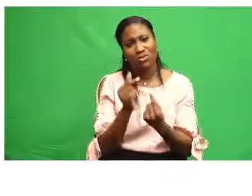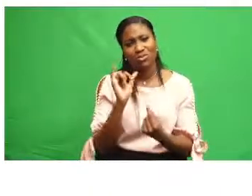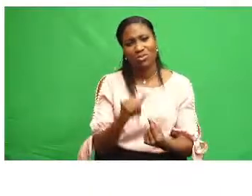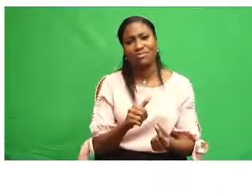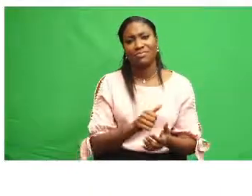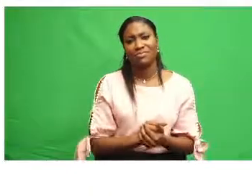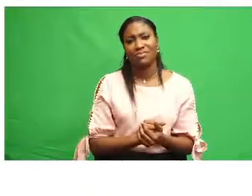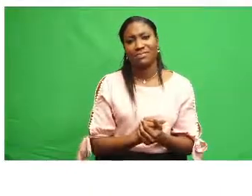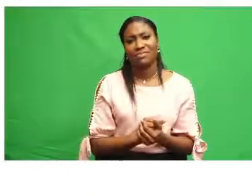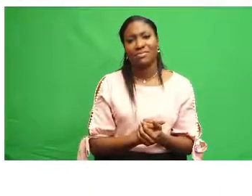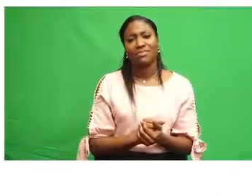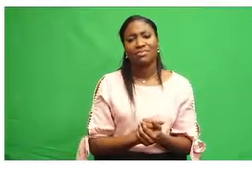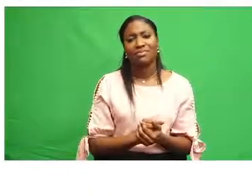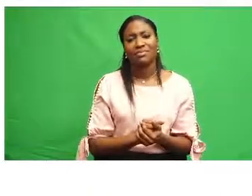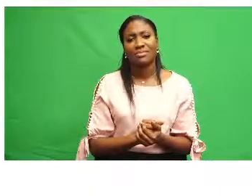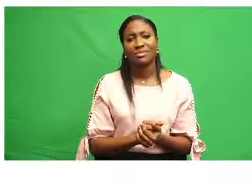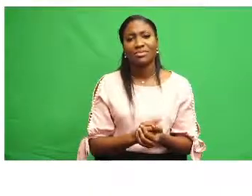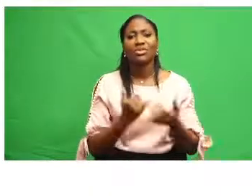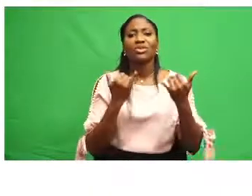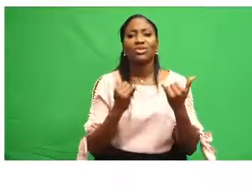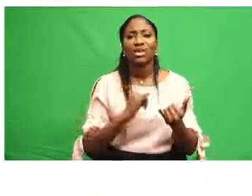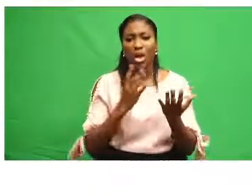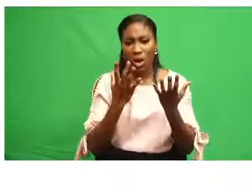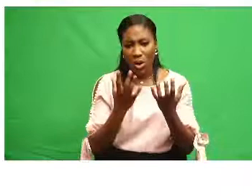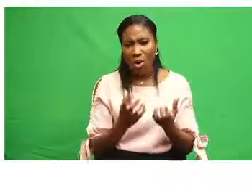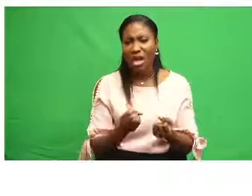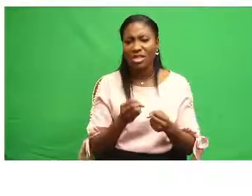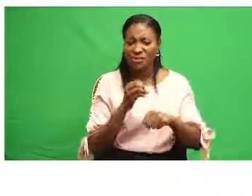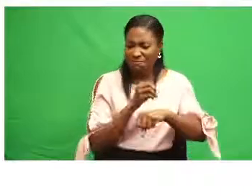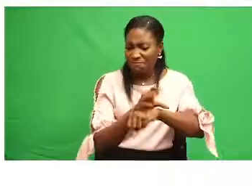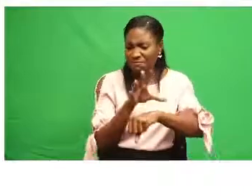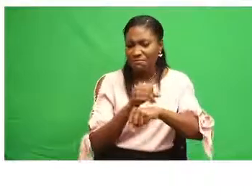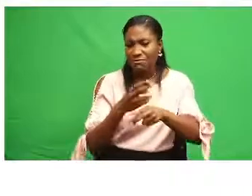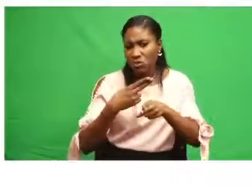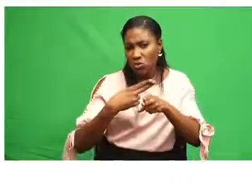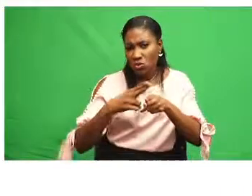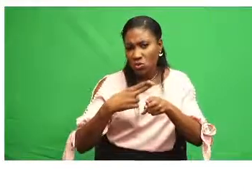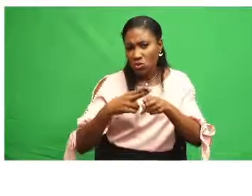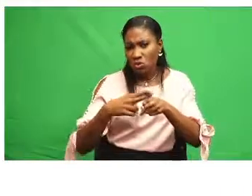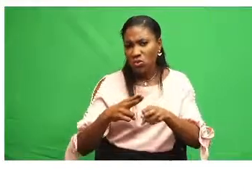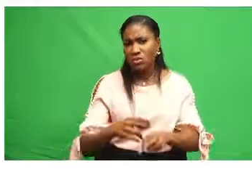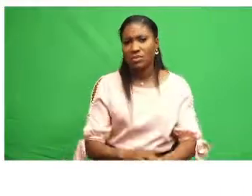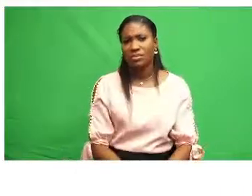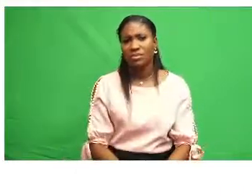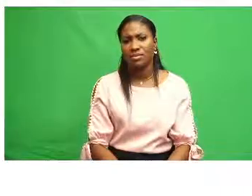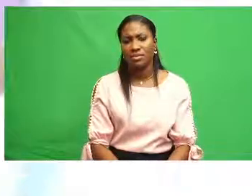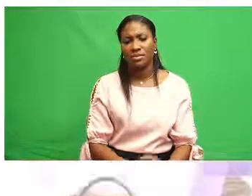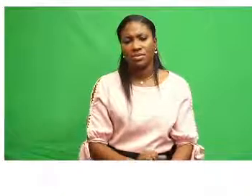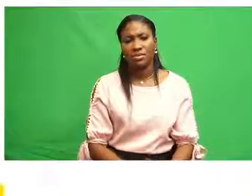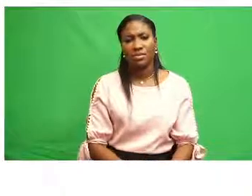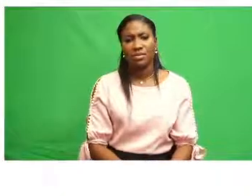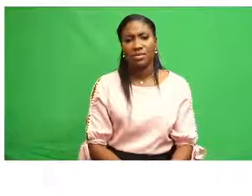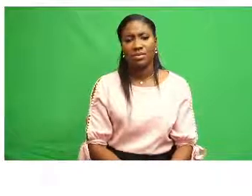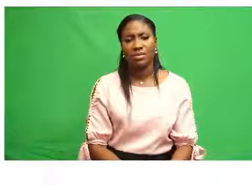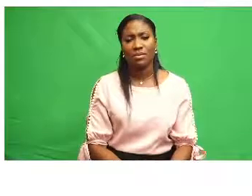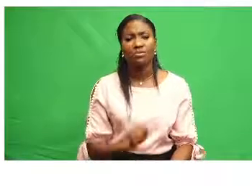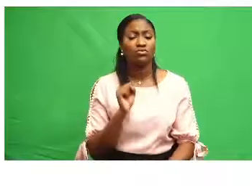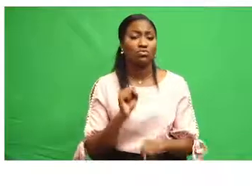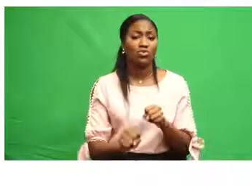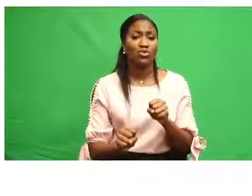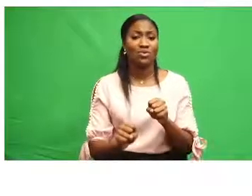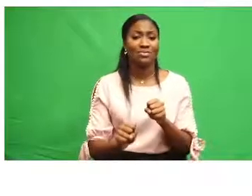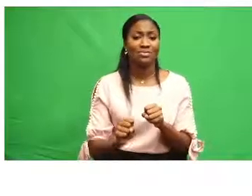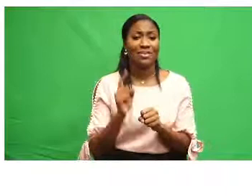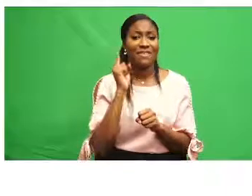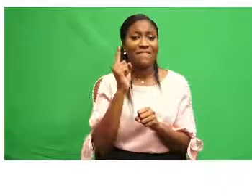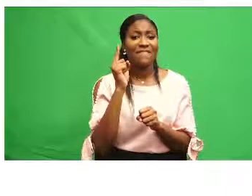my presentation, I would like to give you all some more tips as to how to prevent elder financial abuse. So here's an example